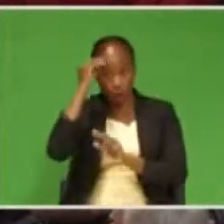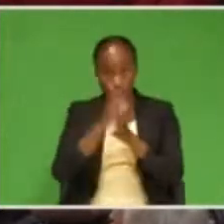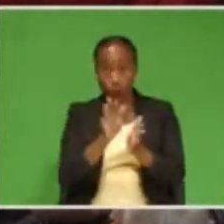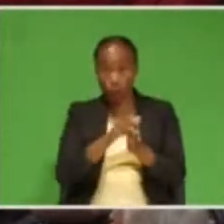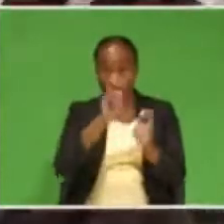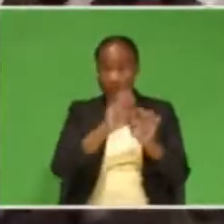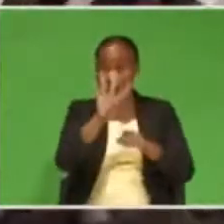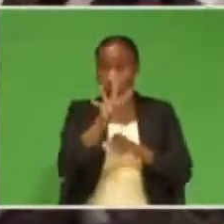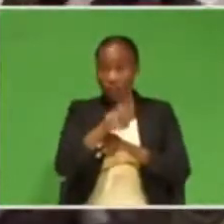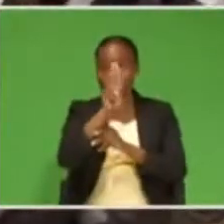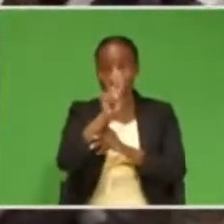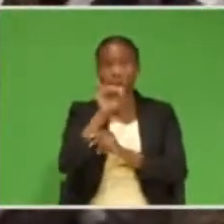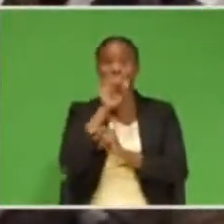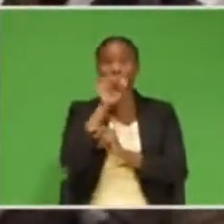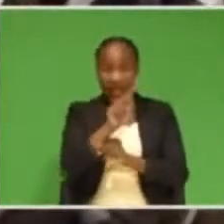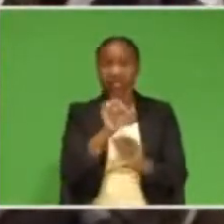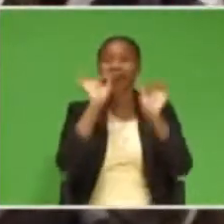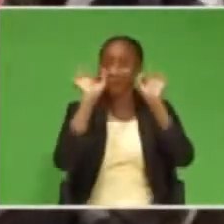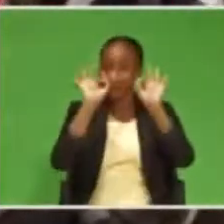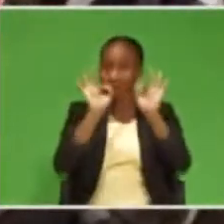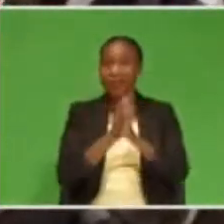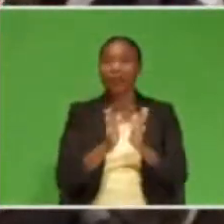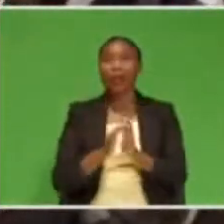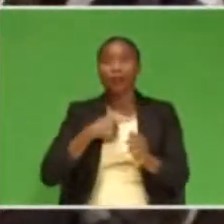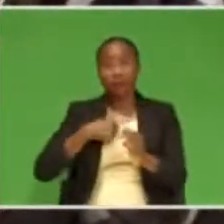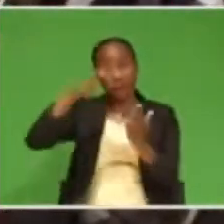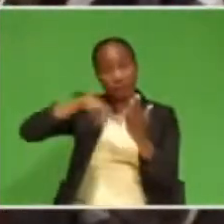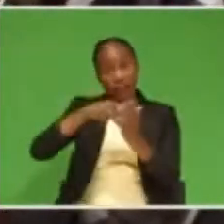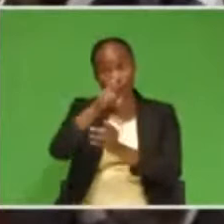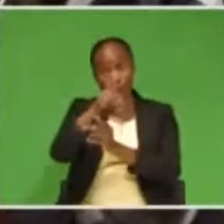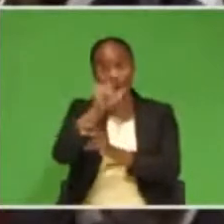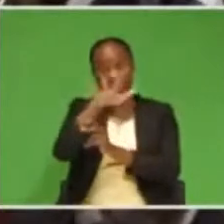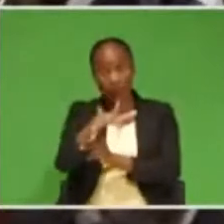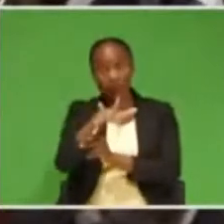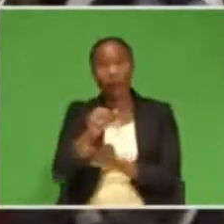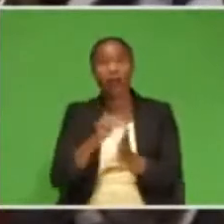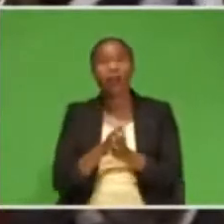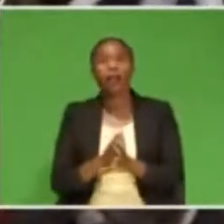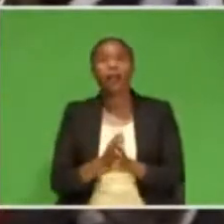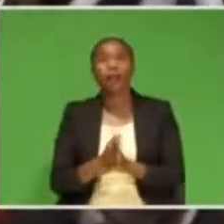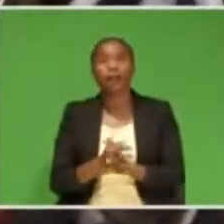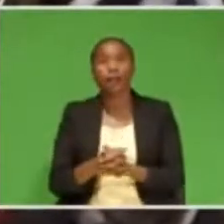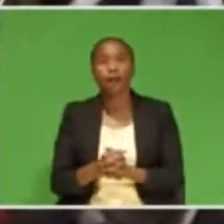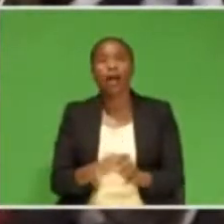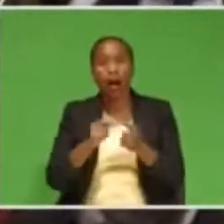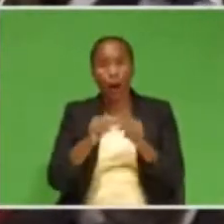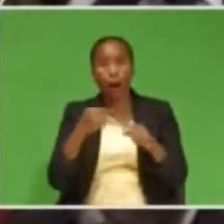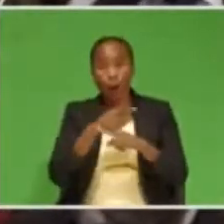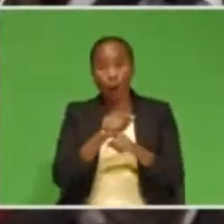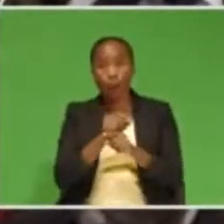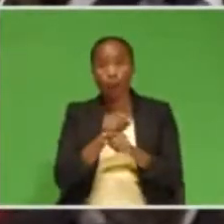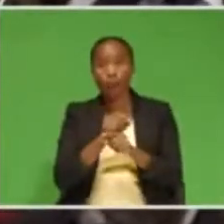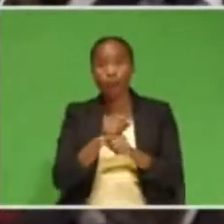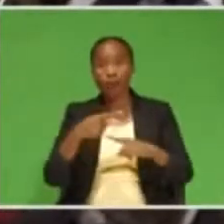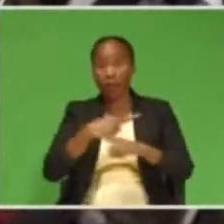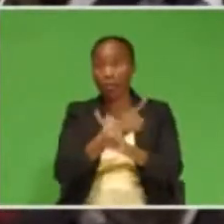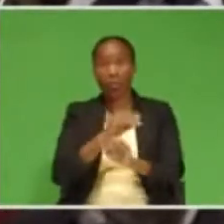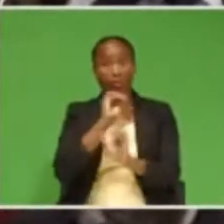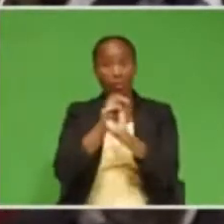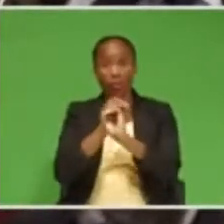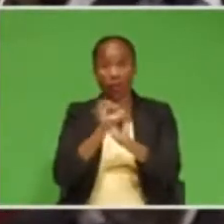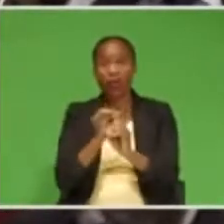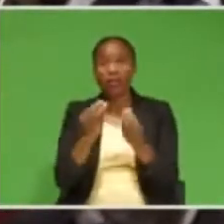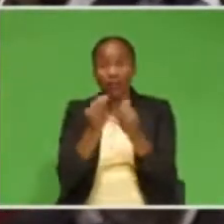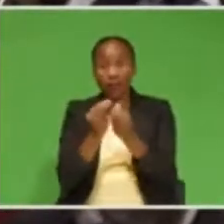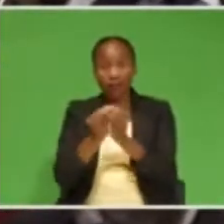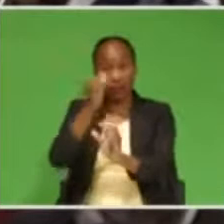Okay. That's all. I read it to you. That's all. Yes. So the people I pass on Sunday. Yes. It is group